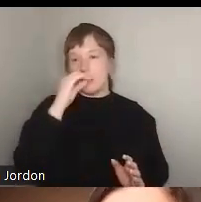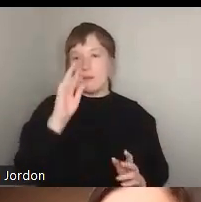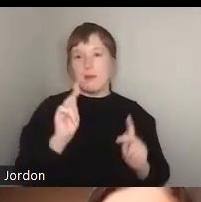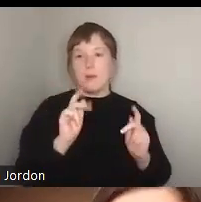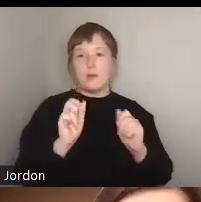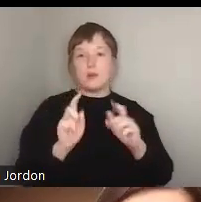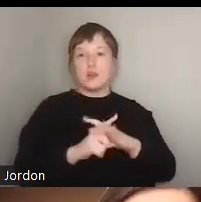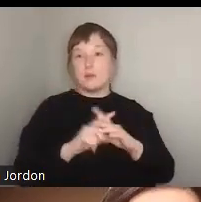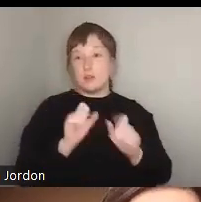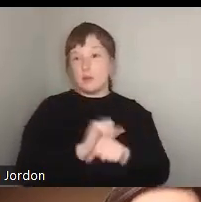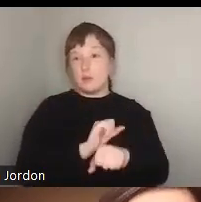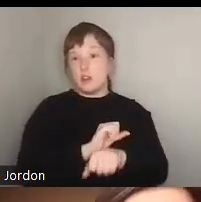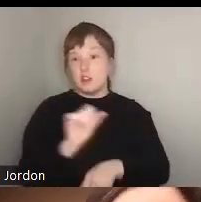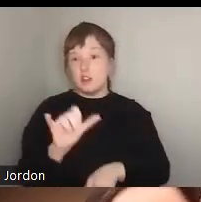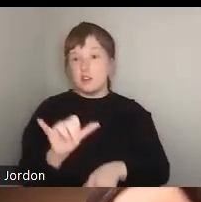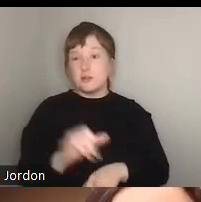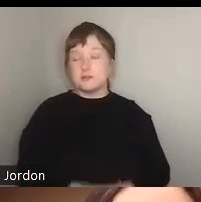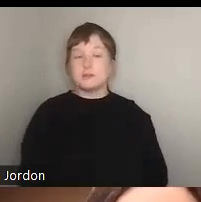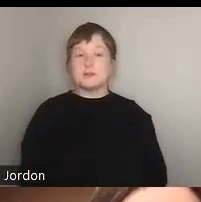people's work.